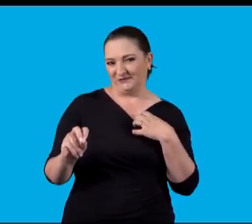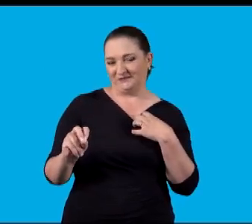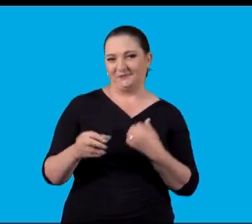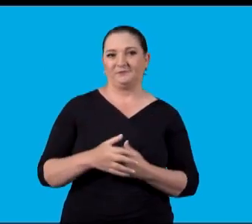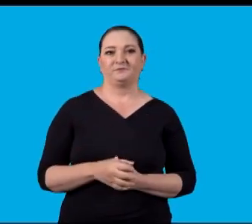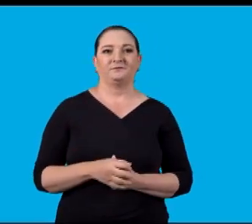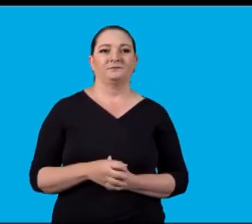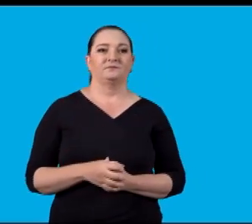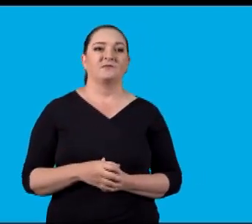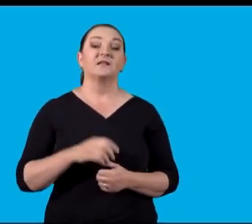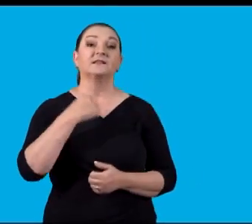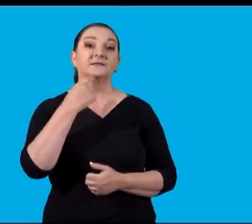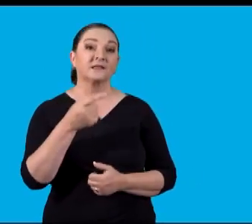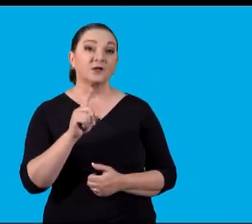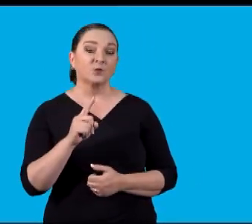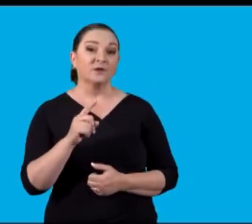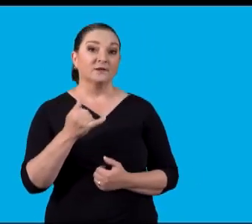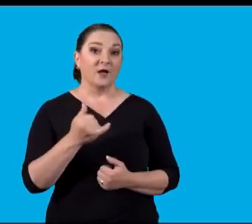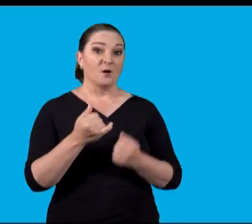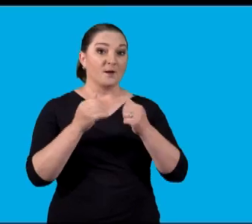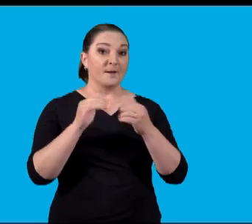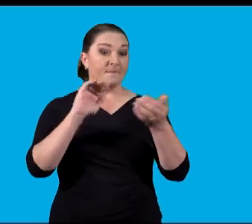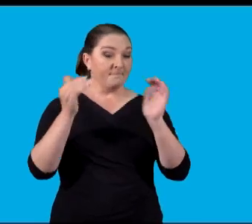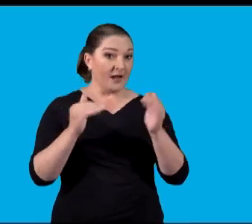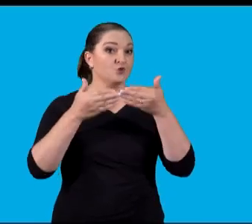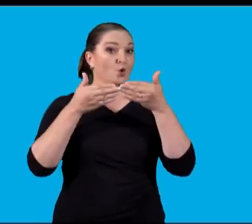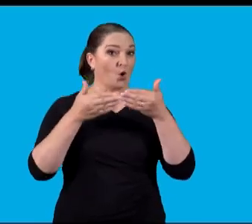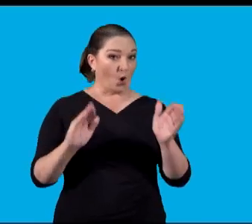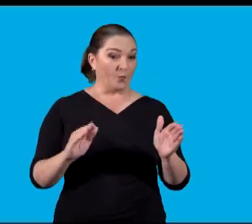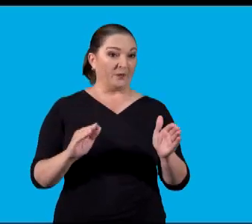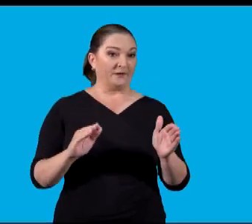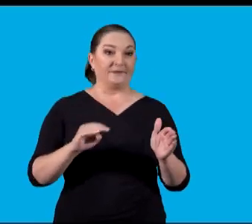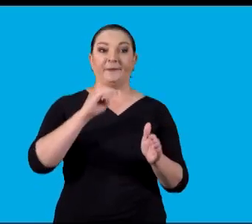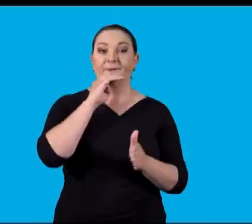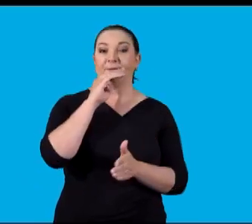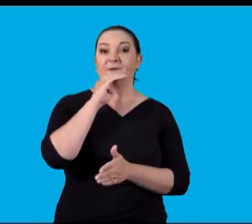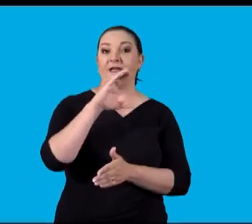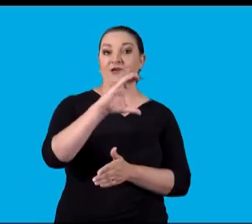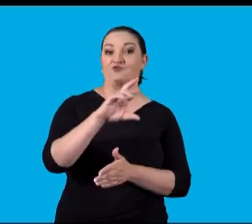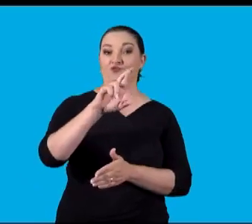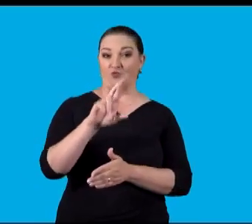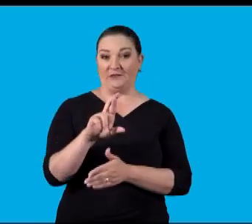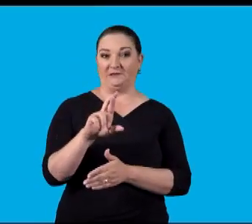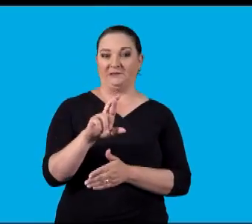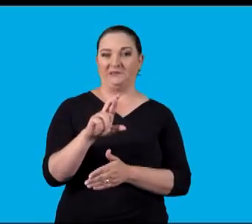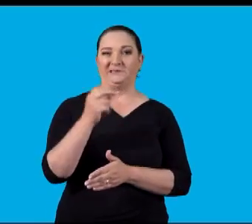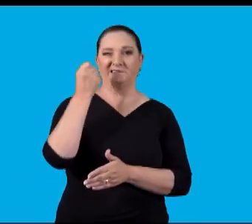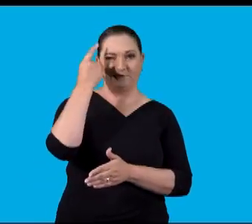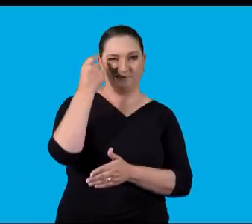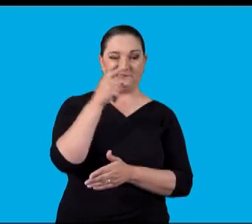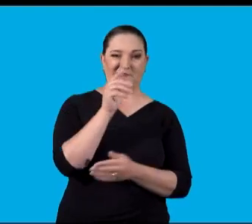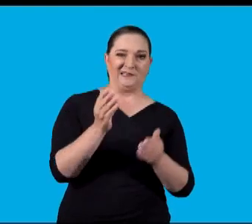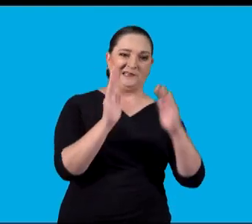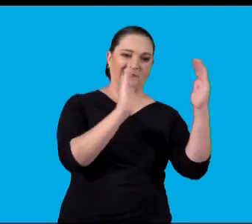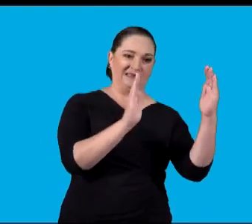my income tax account and then I would say my opening balance therefore would be a credit balance, understanding that this is a